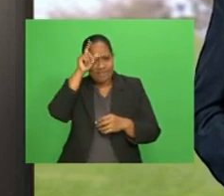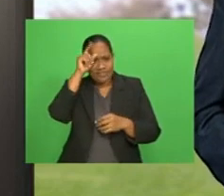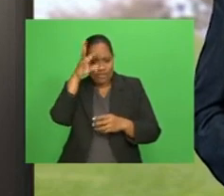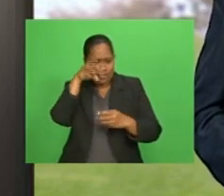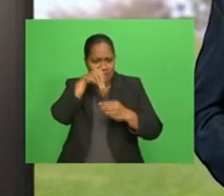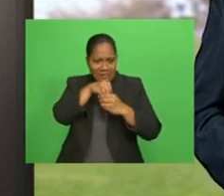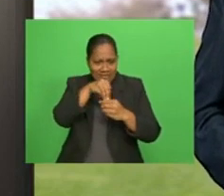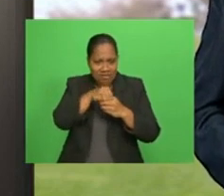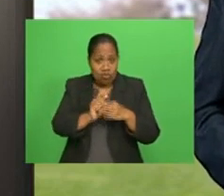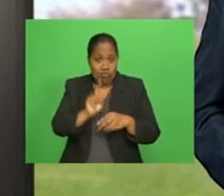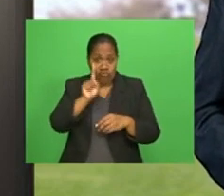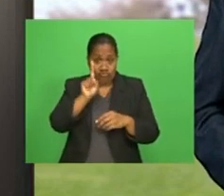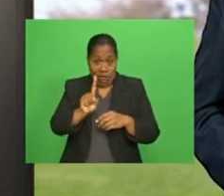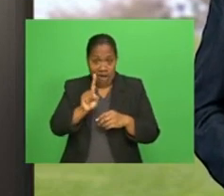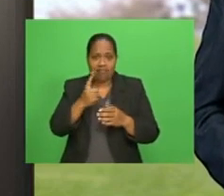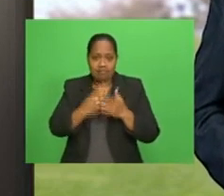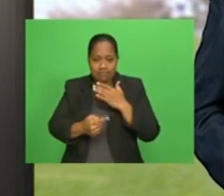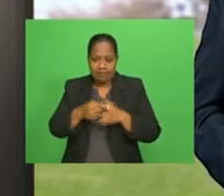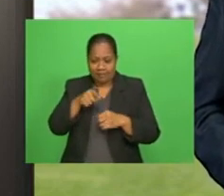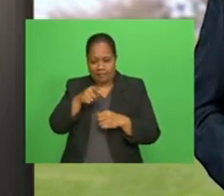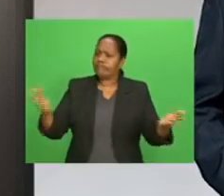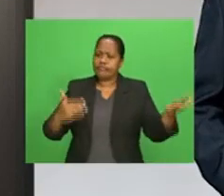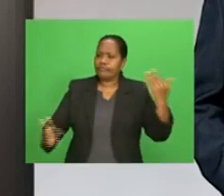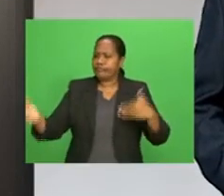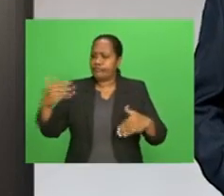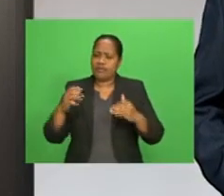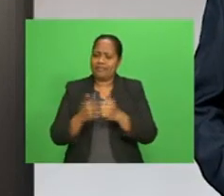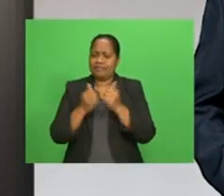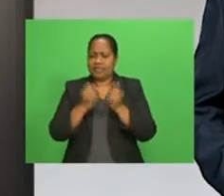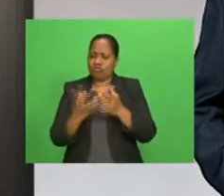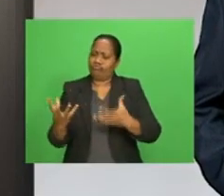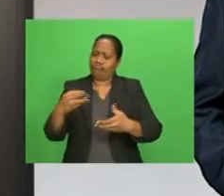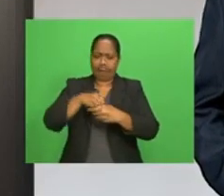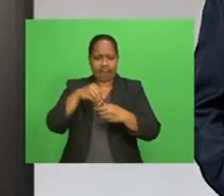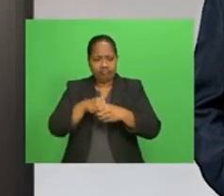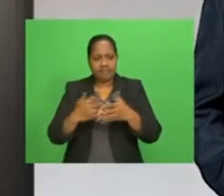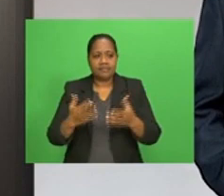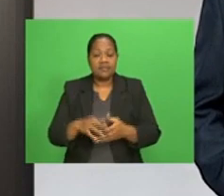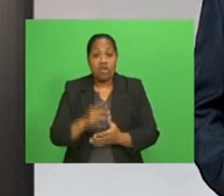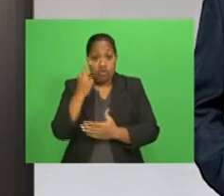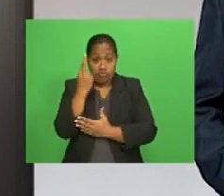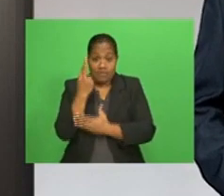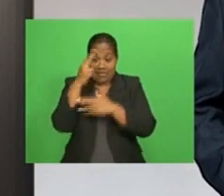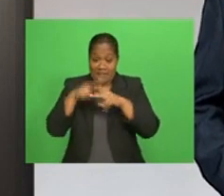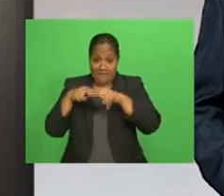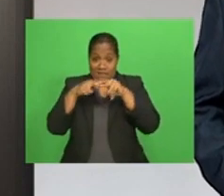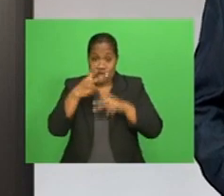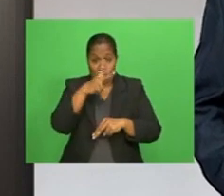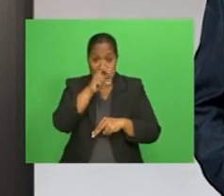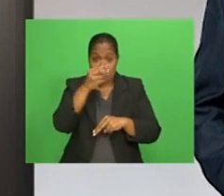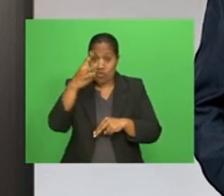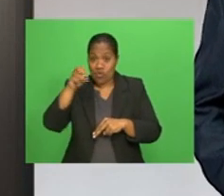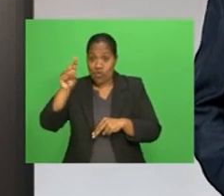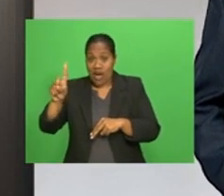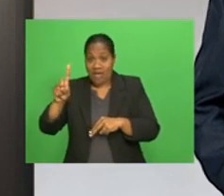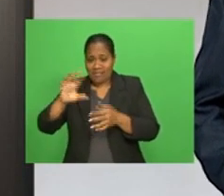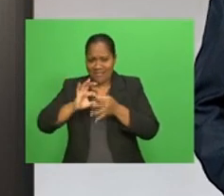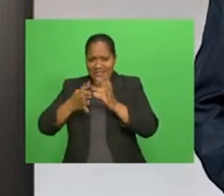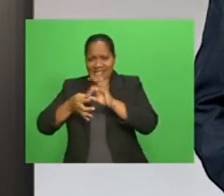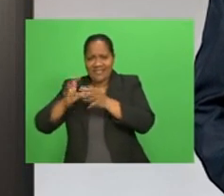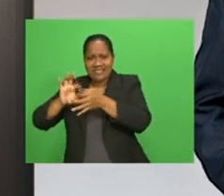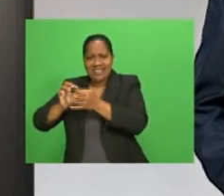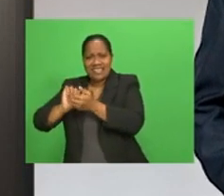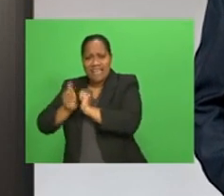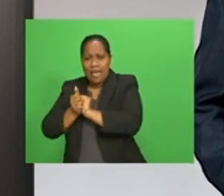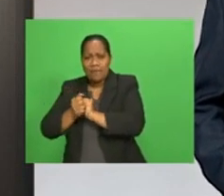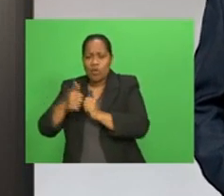one even catching the attention of an A-League club. Representing Fiji at the 2021 Olympic Games has been a long-time